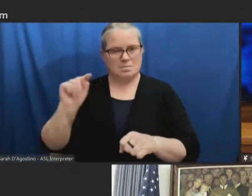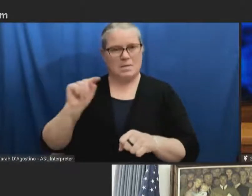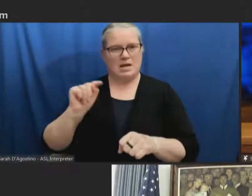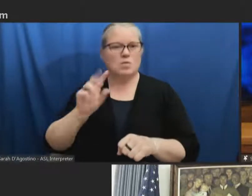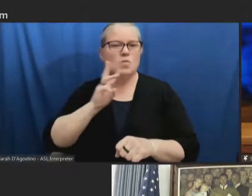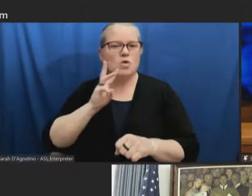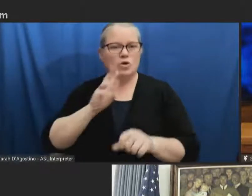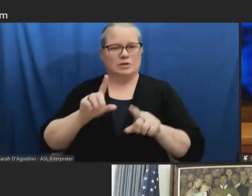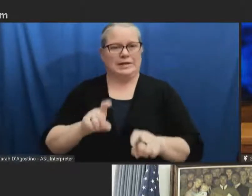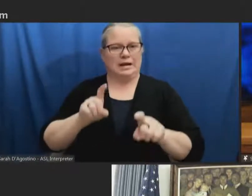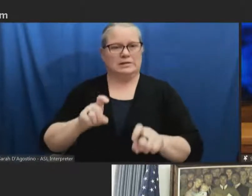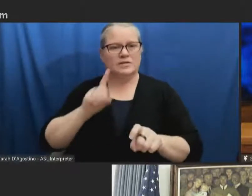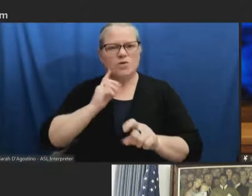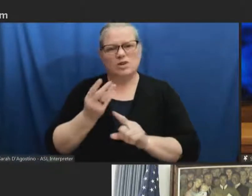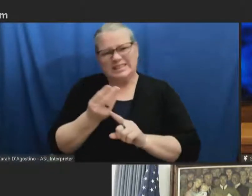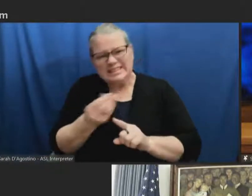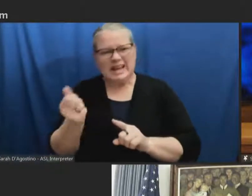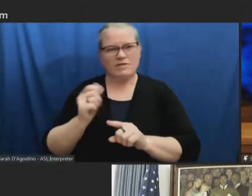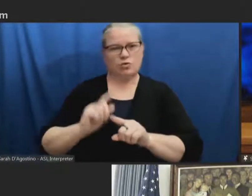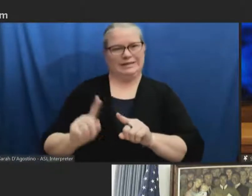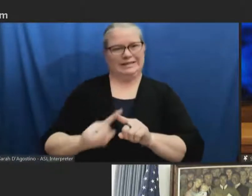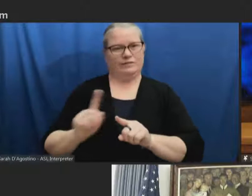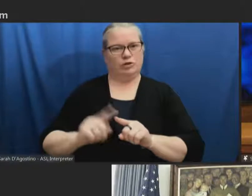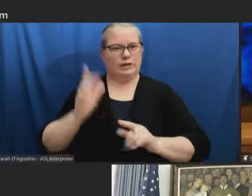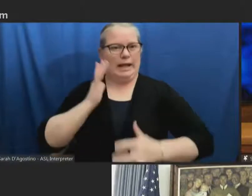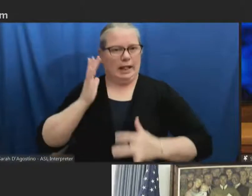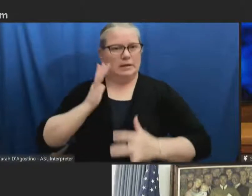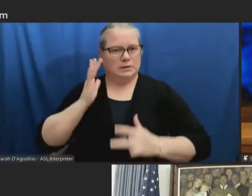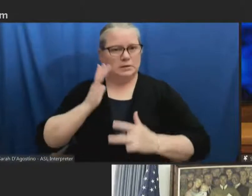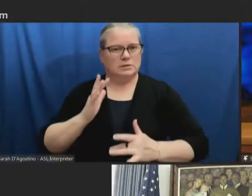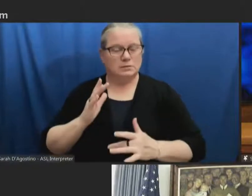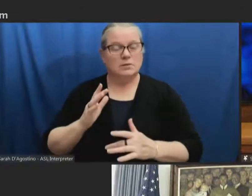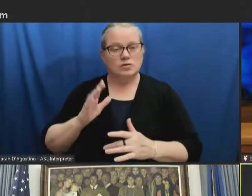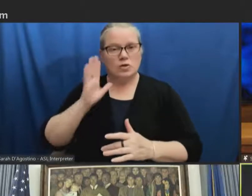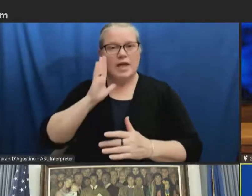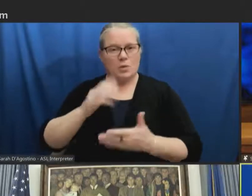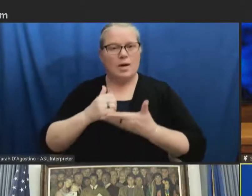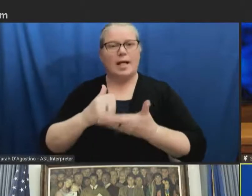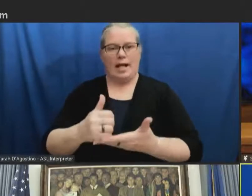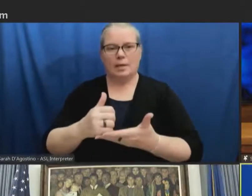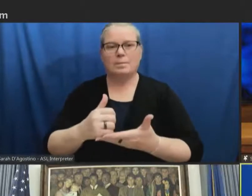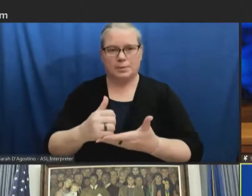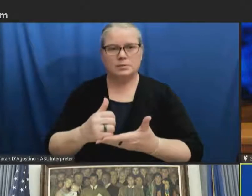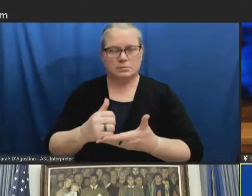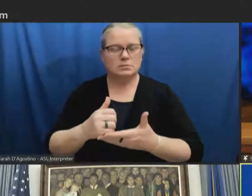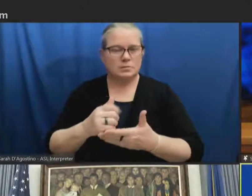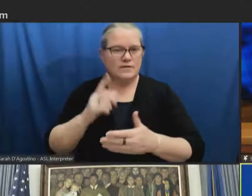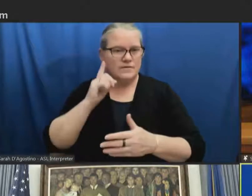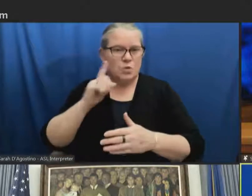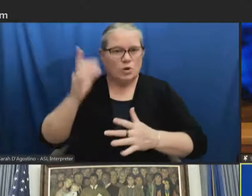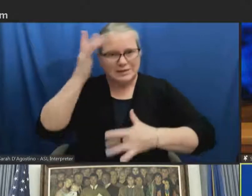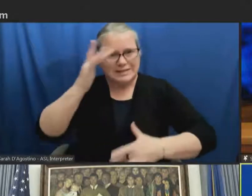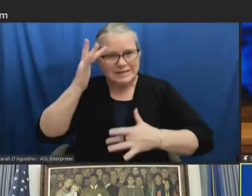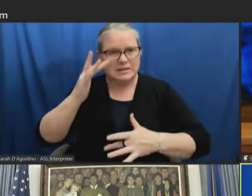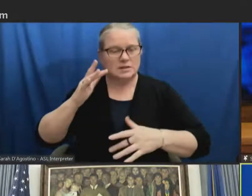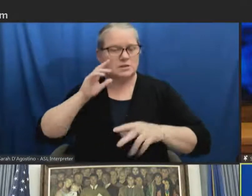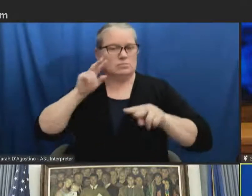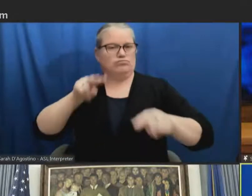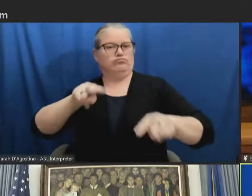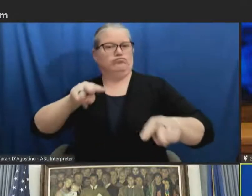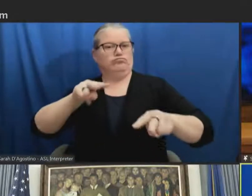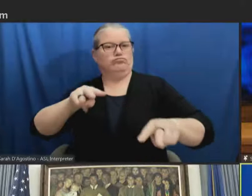of pathogens, which are helpful from a perspective of infectious disease surveillance in general. And so in addition to